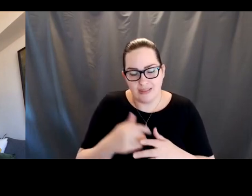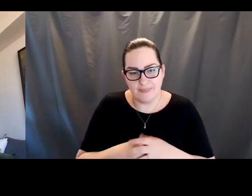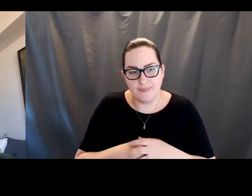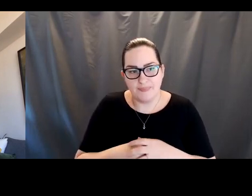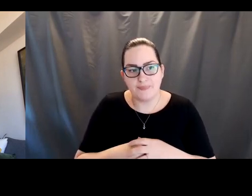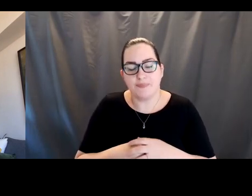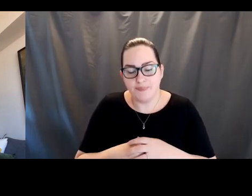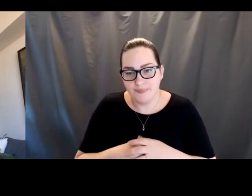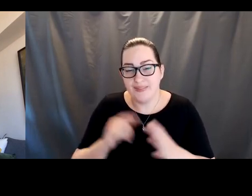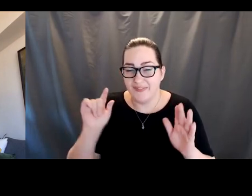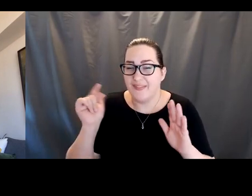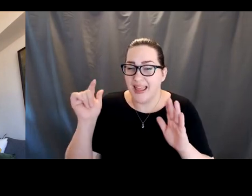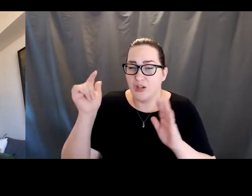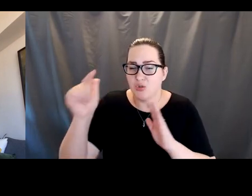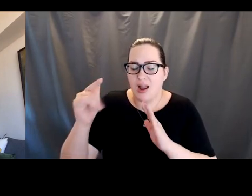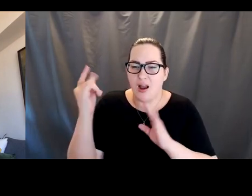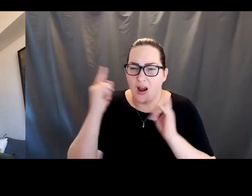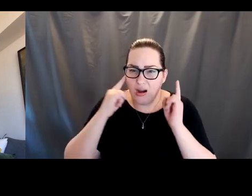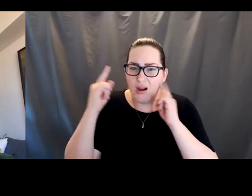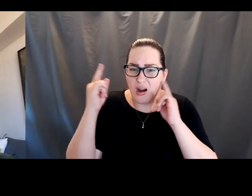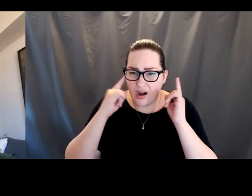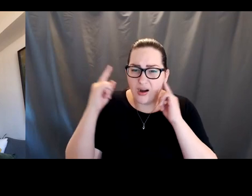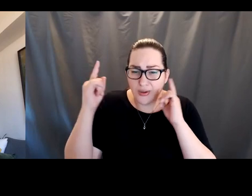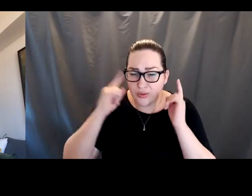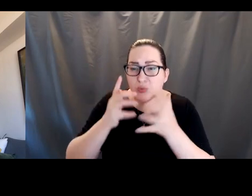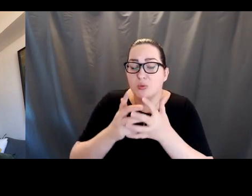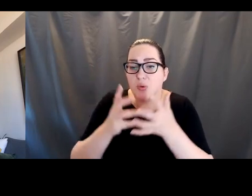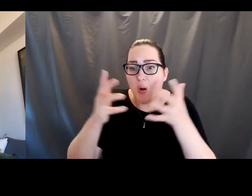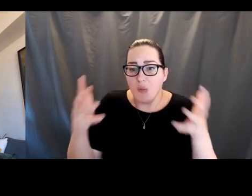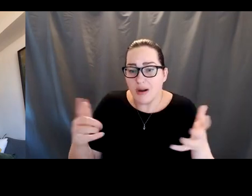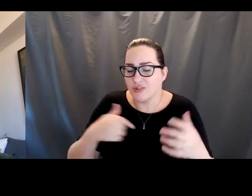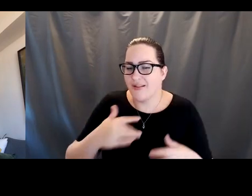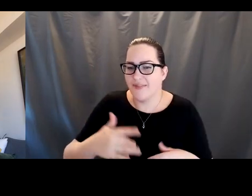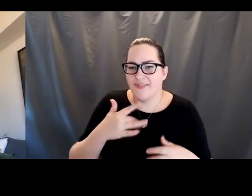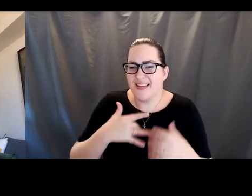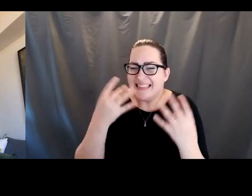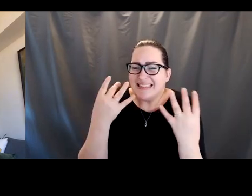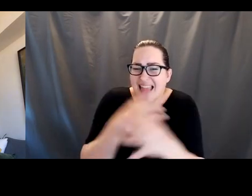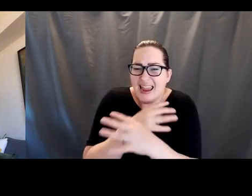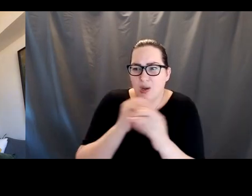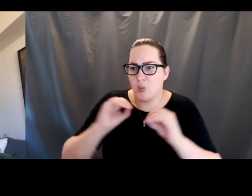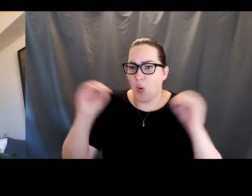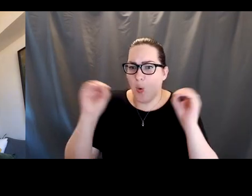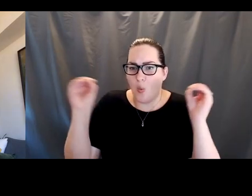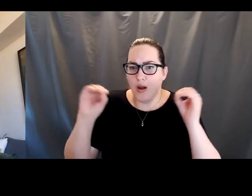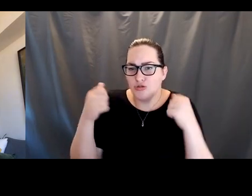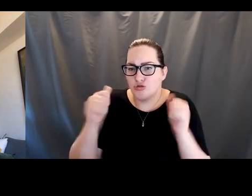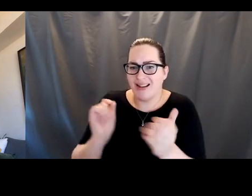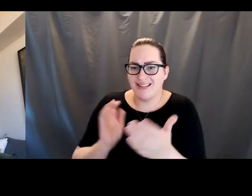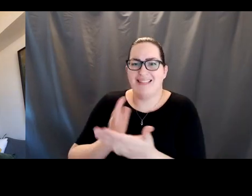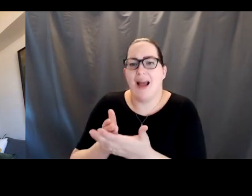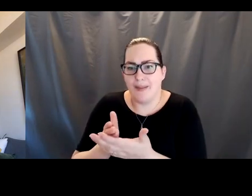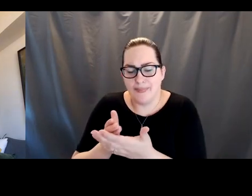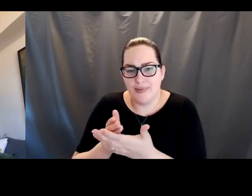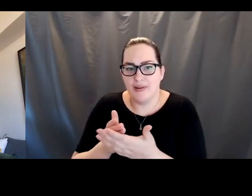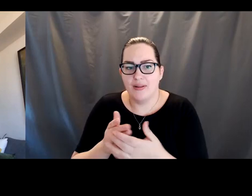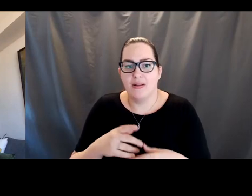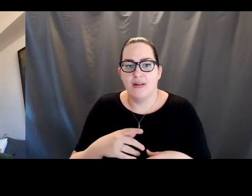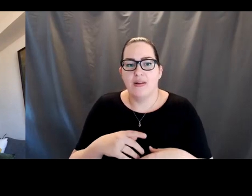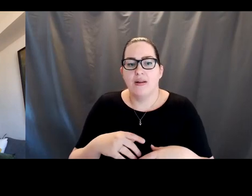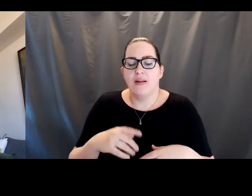Eventually, I kept hearing so much about this, and I thought, this is really insane that nobody's doing anything. Because as far as I knew, there were, a few UN